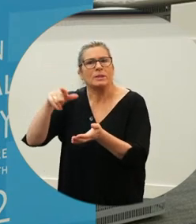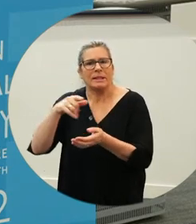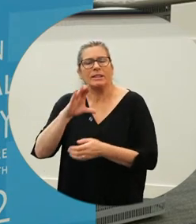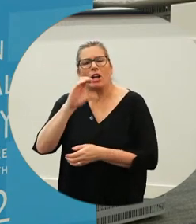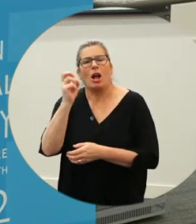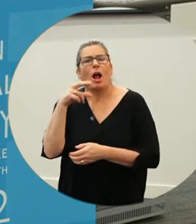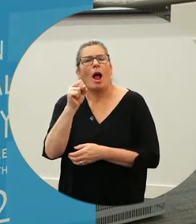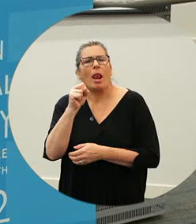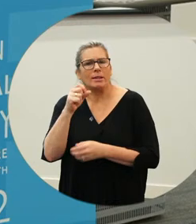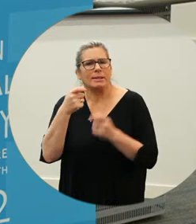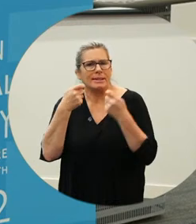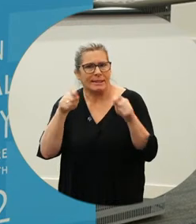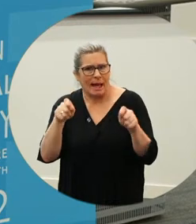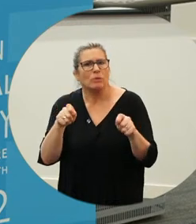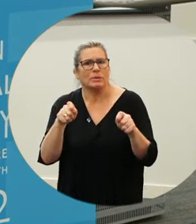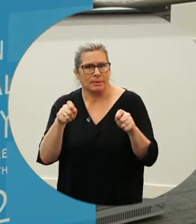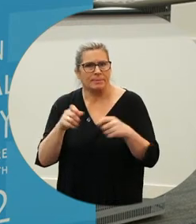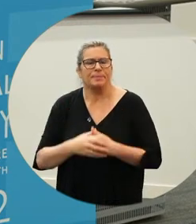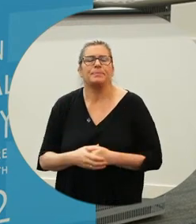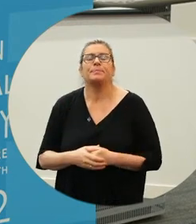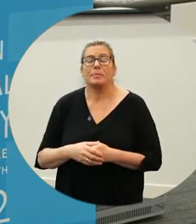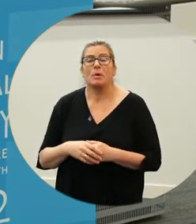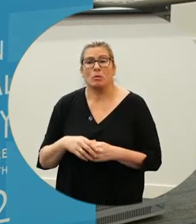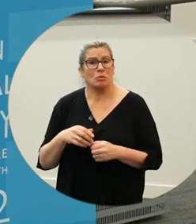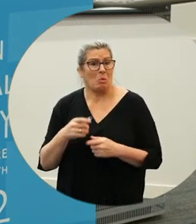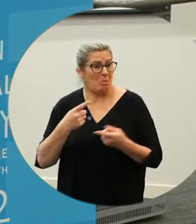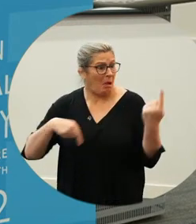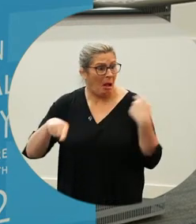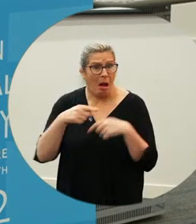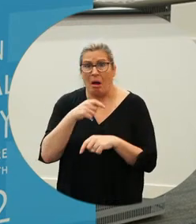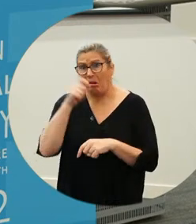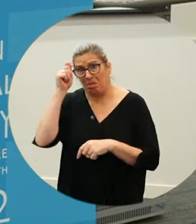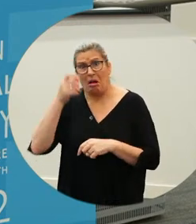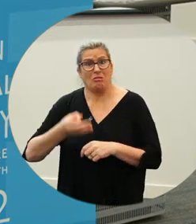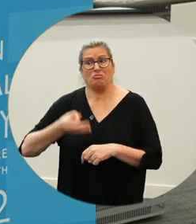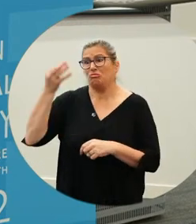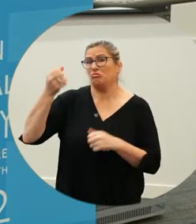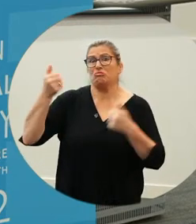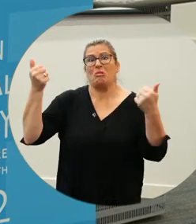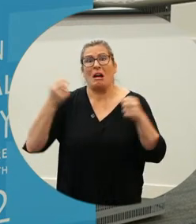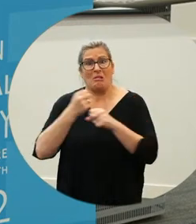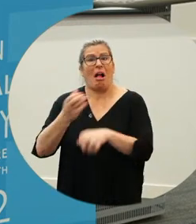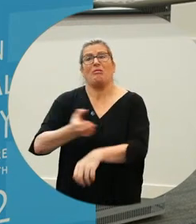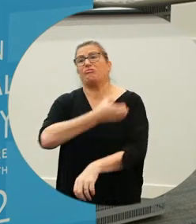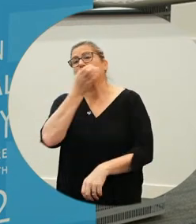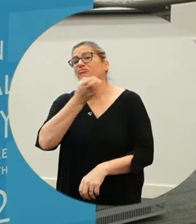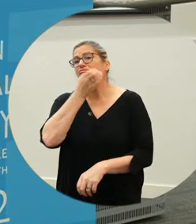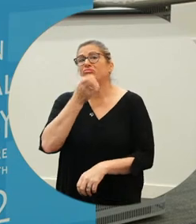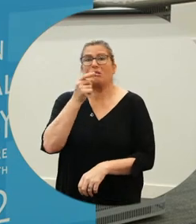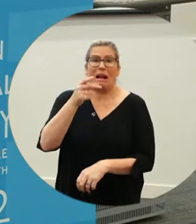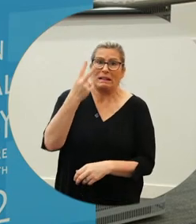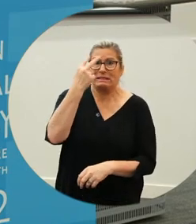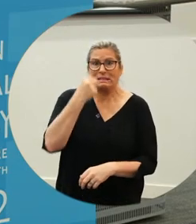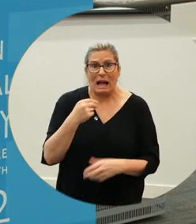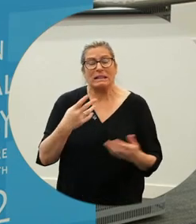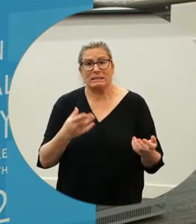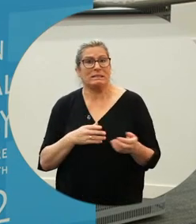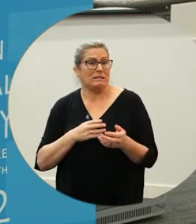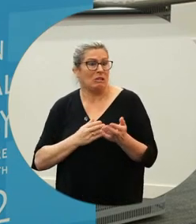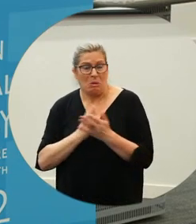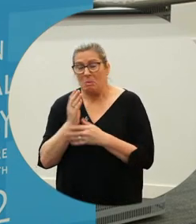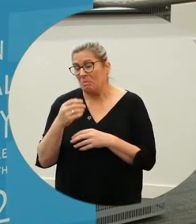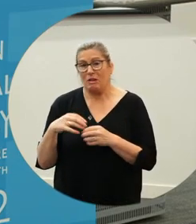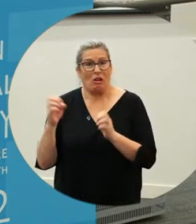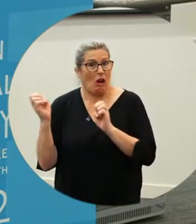Airport." So the lads thought that was great. They all went on the lash that night, and they drank until the small hours in the pubs